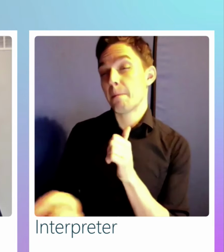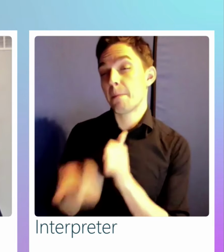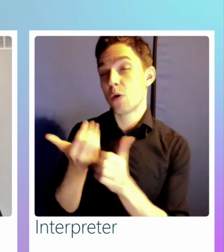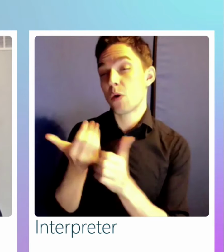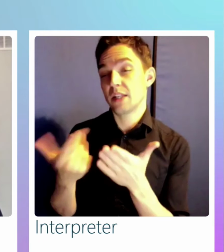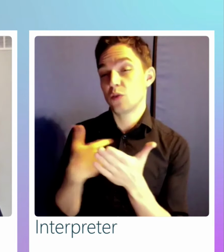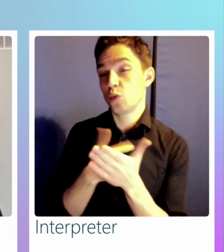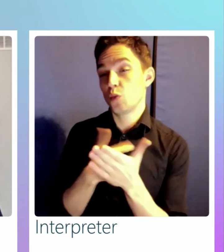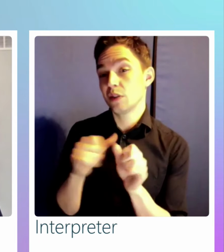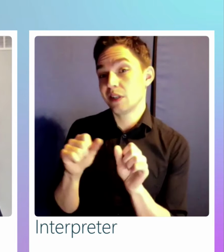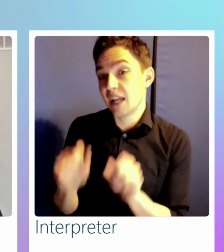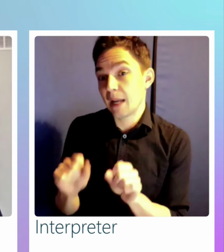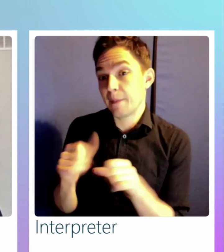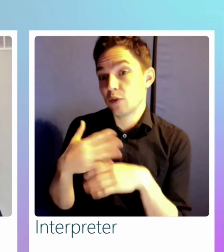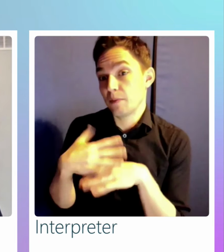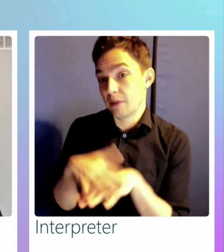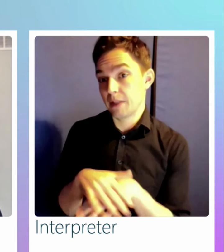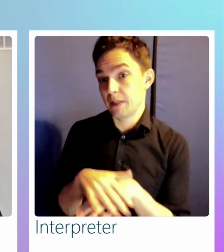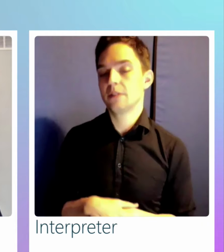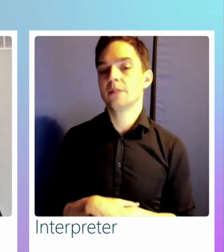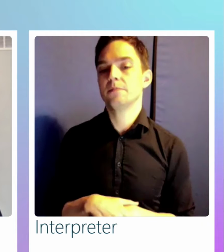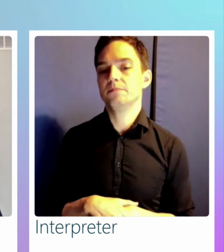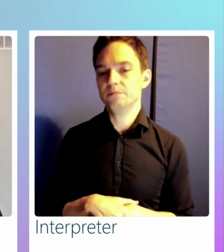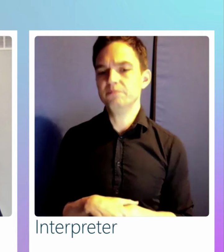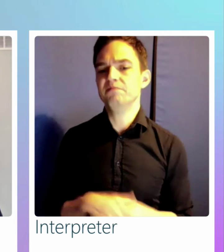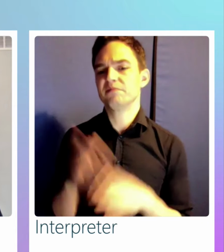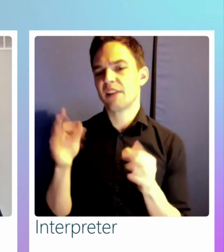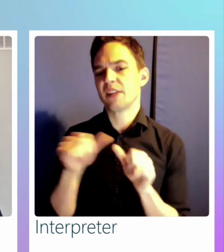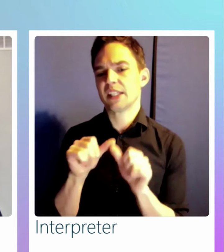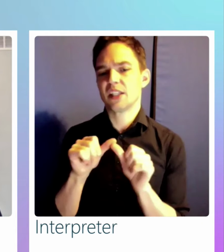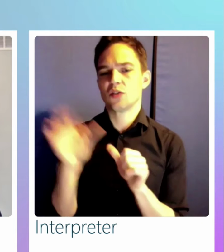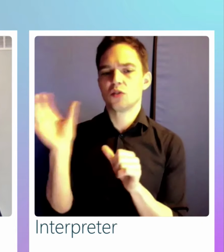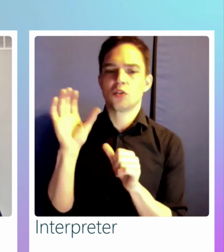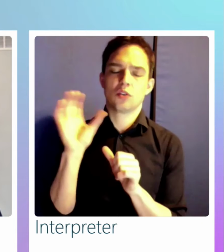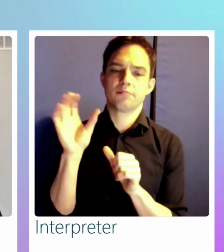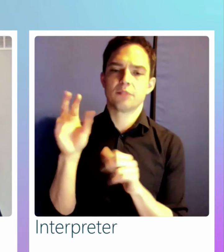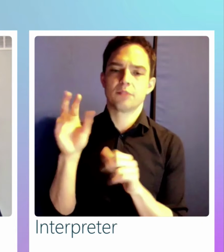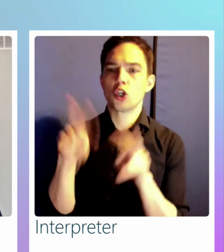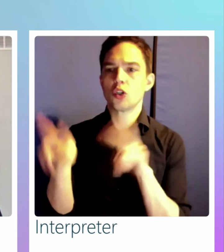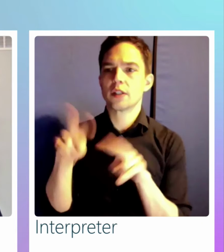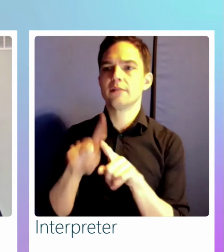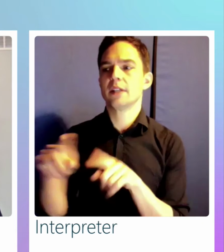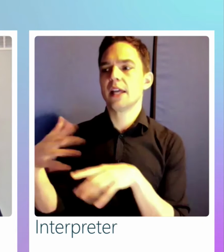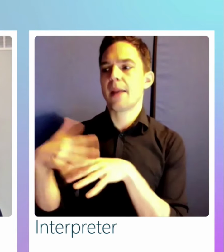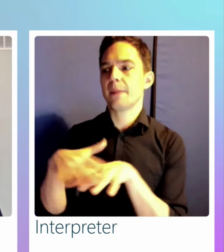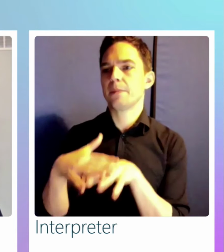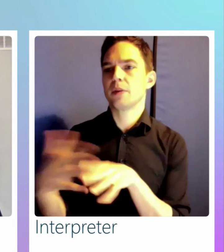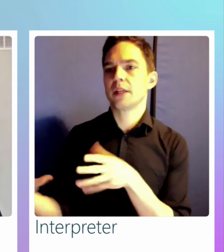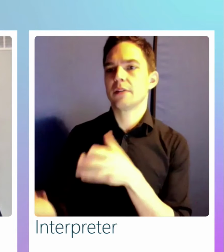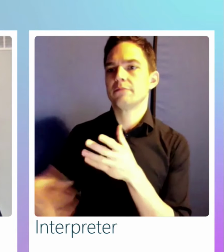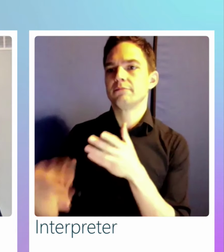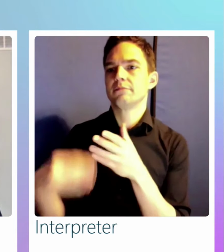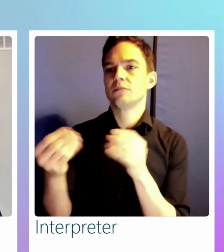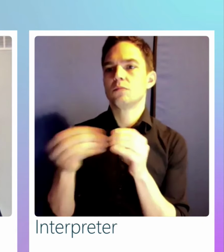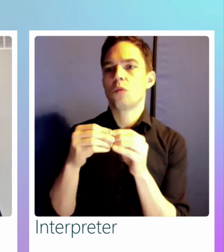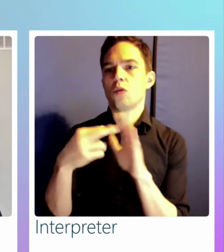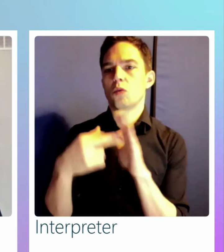can implement. We're definitely continuing to look at implementing more rules. This is more